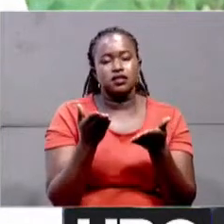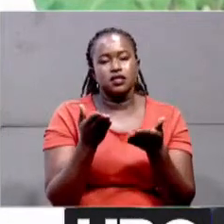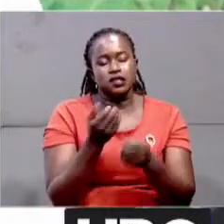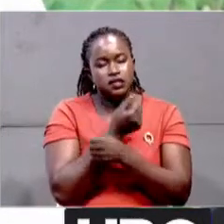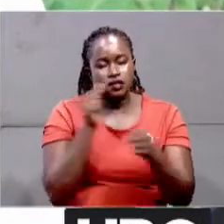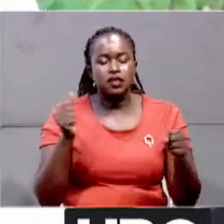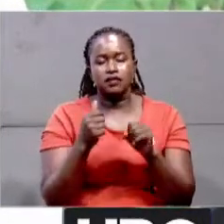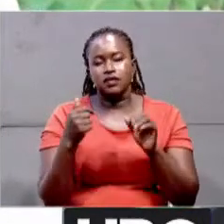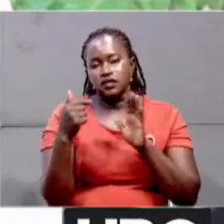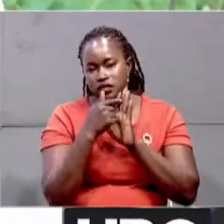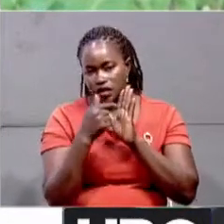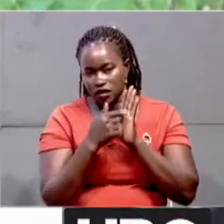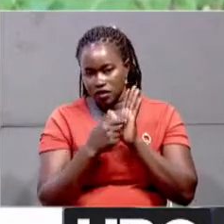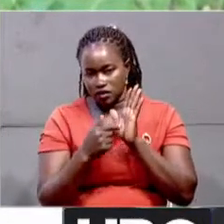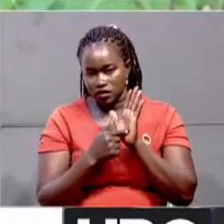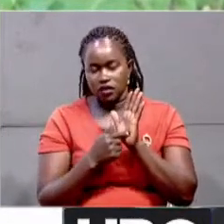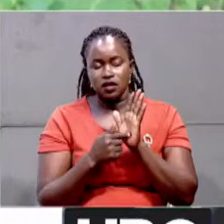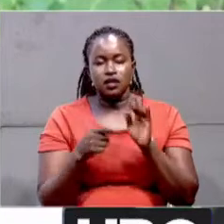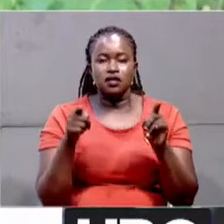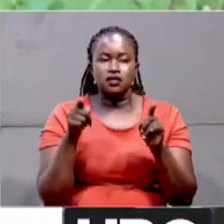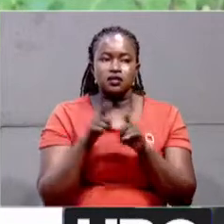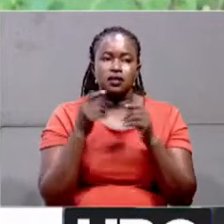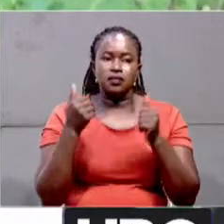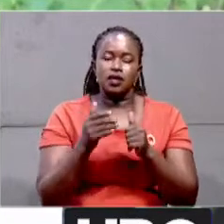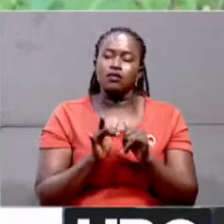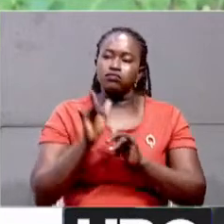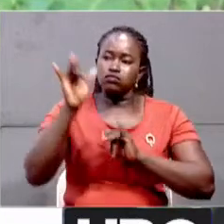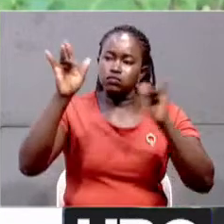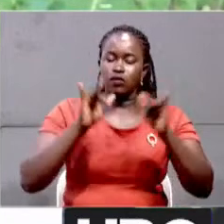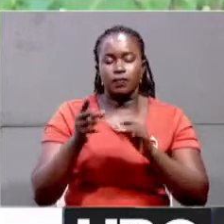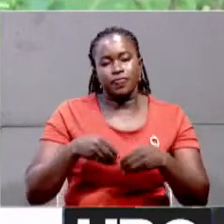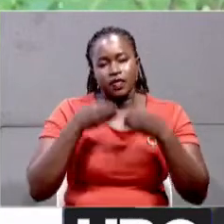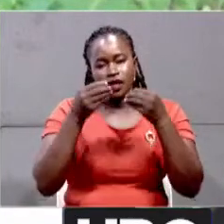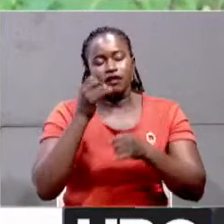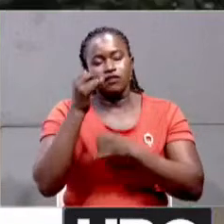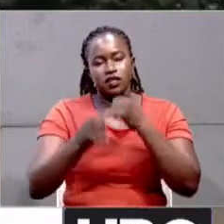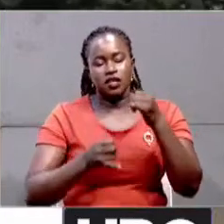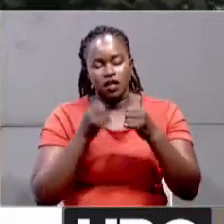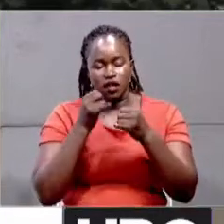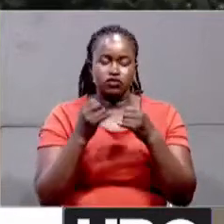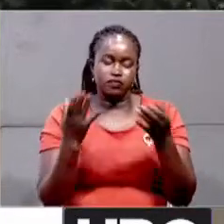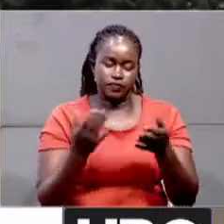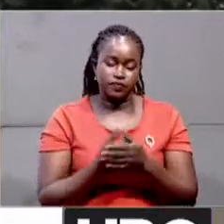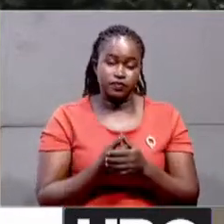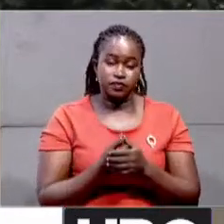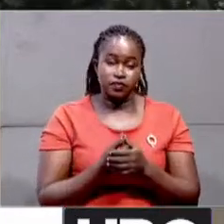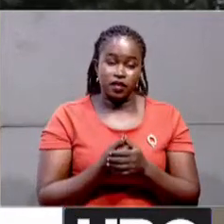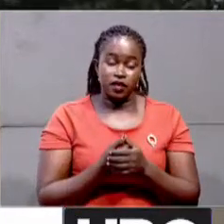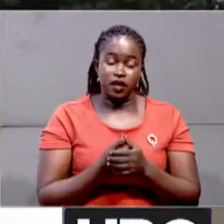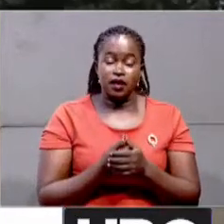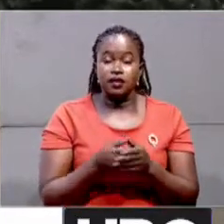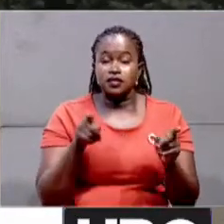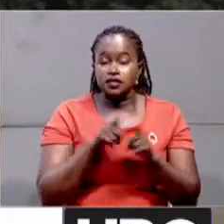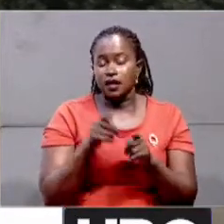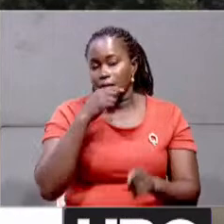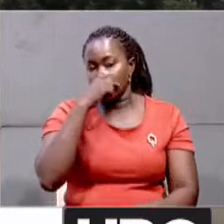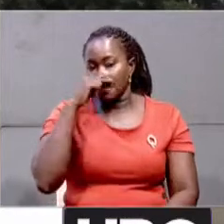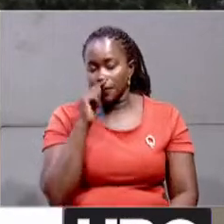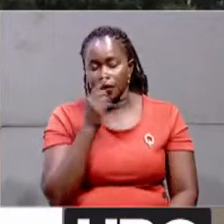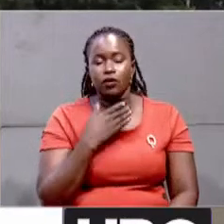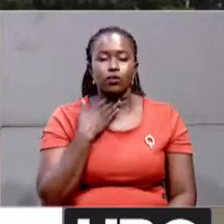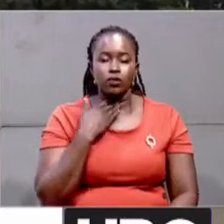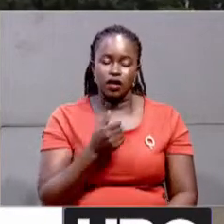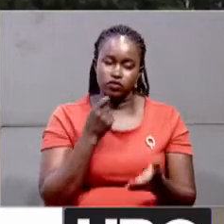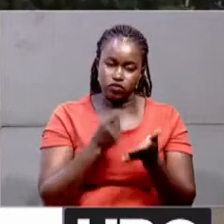that these aerodromes can be given international codes. To this effect, Museveni wants